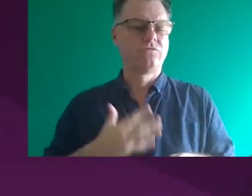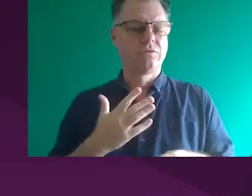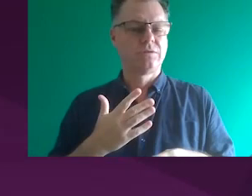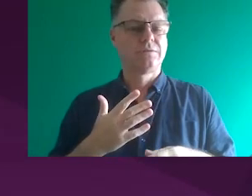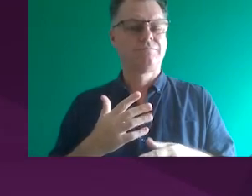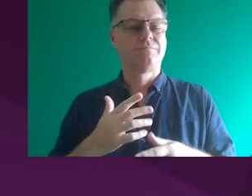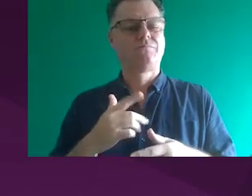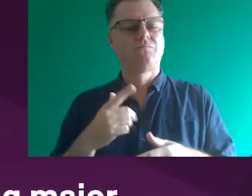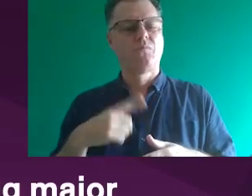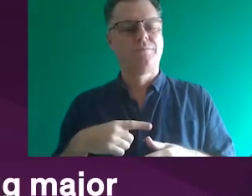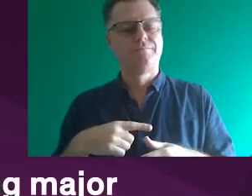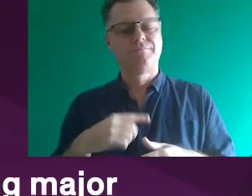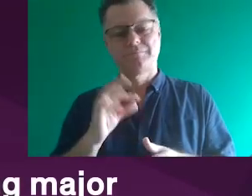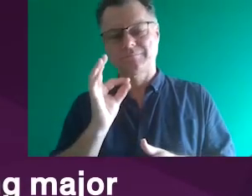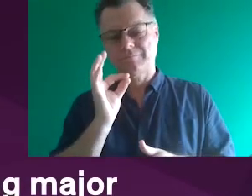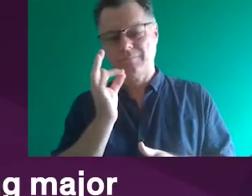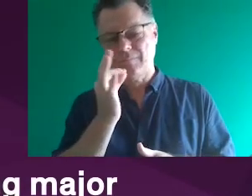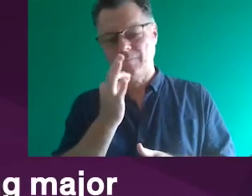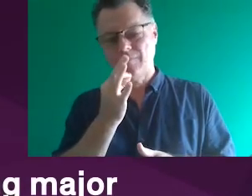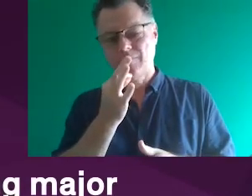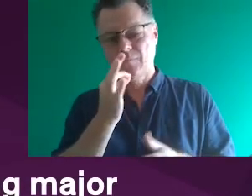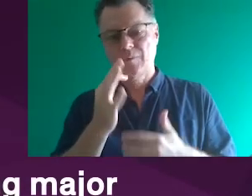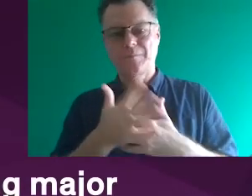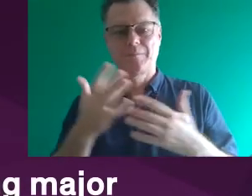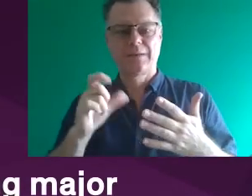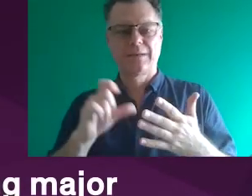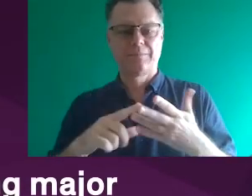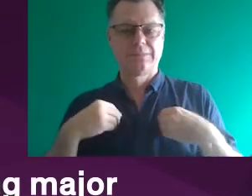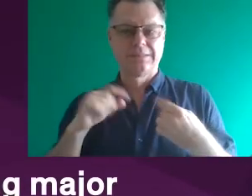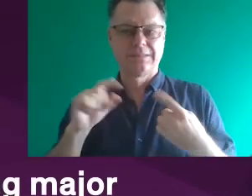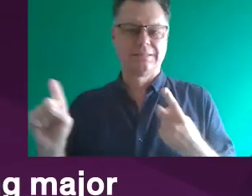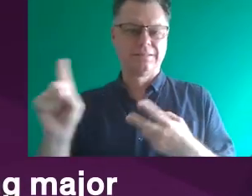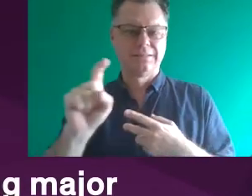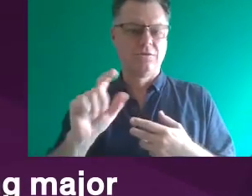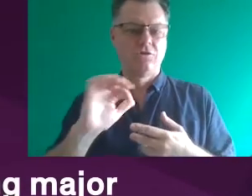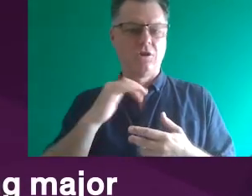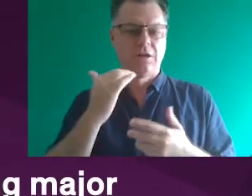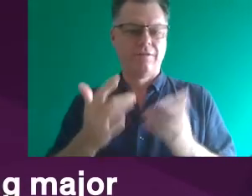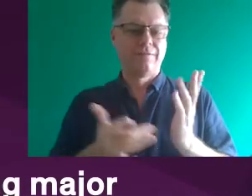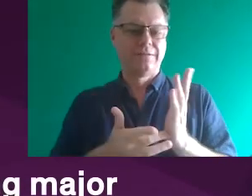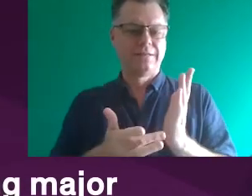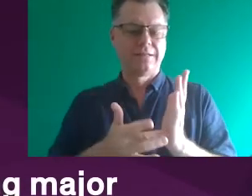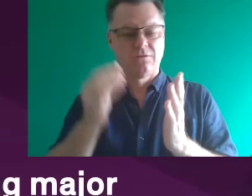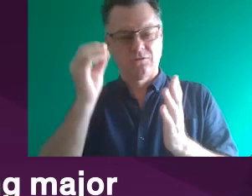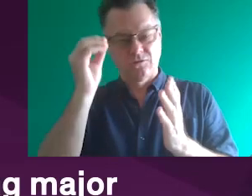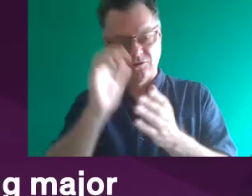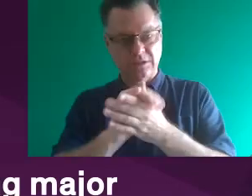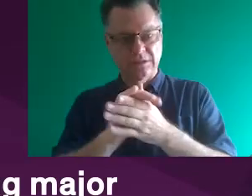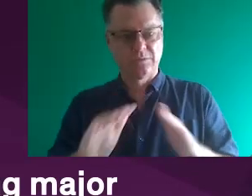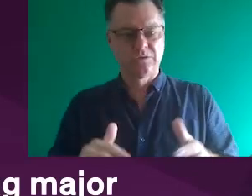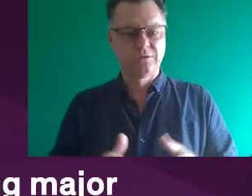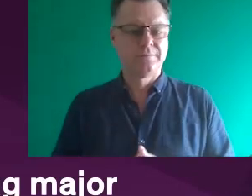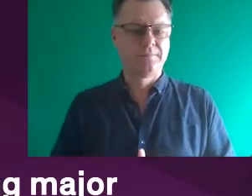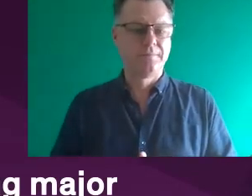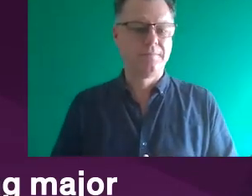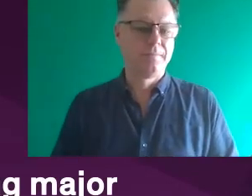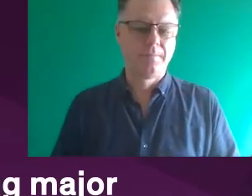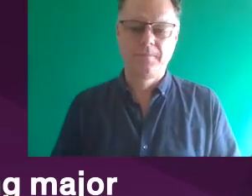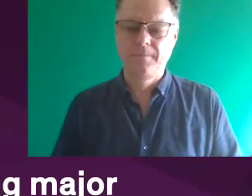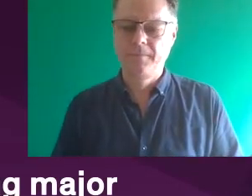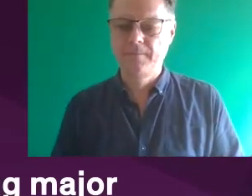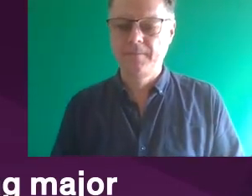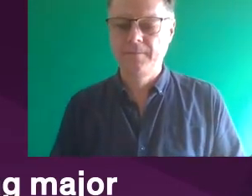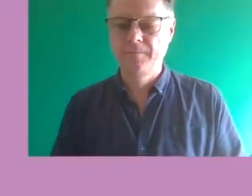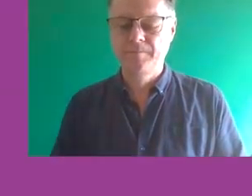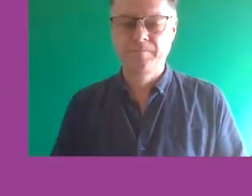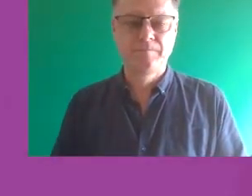to deliver, and conflicts of interest resulting from a small number of major contractors and a shortage of technical experts.